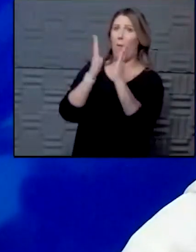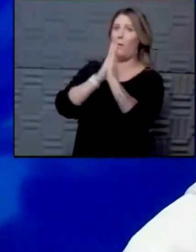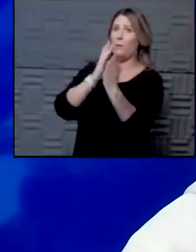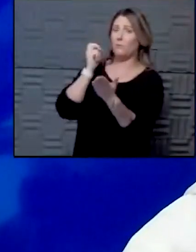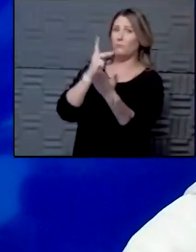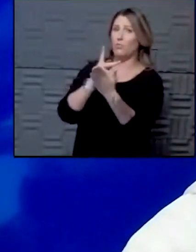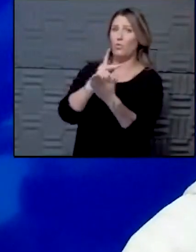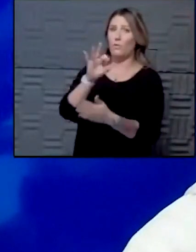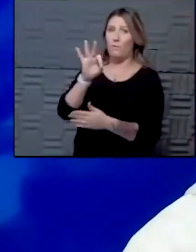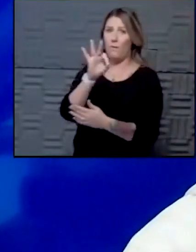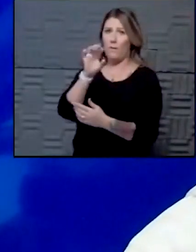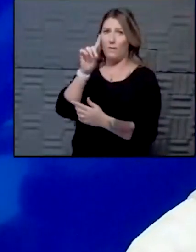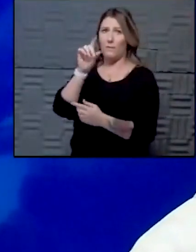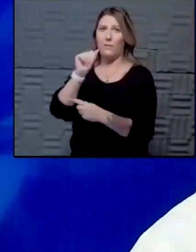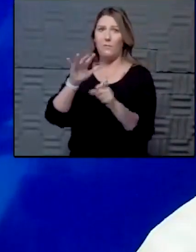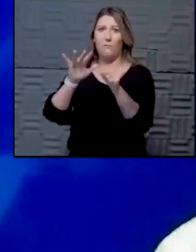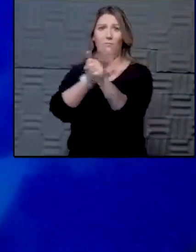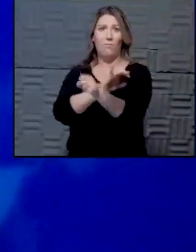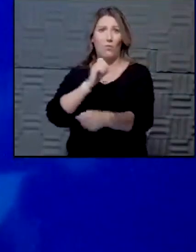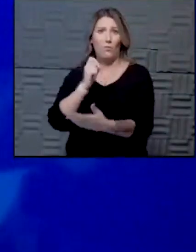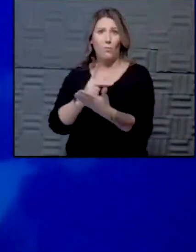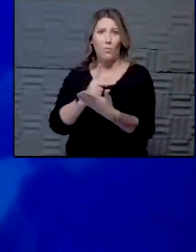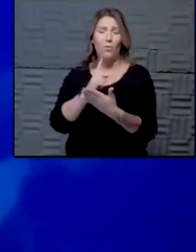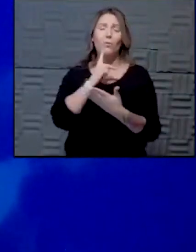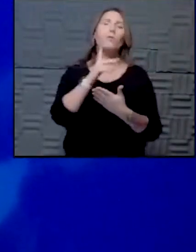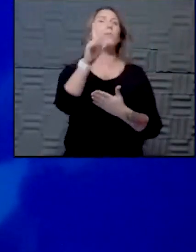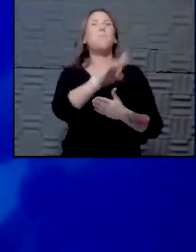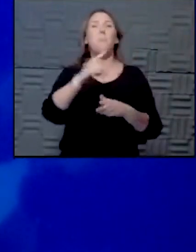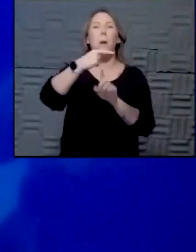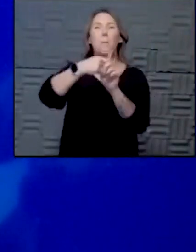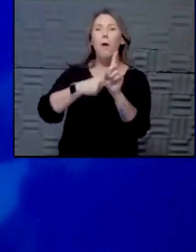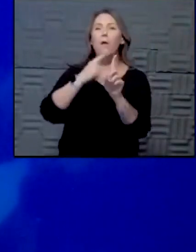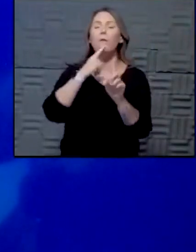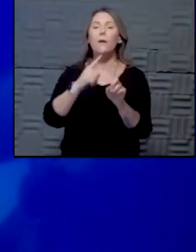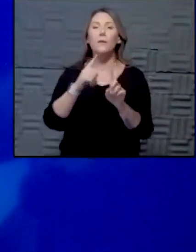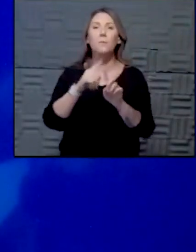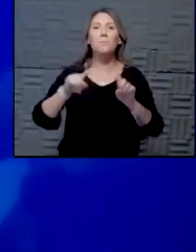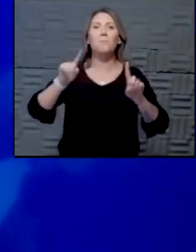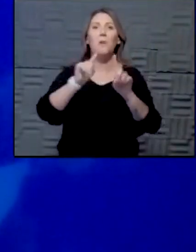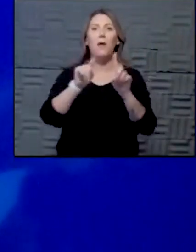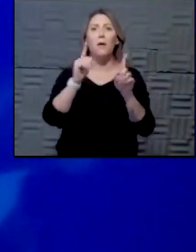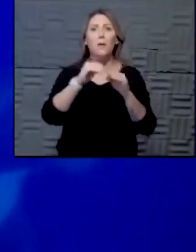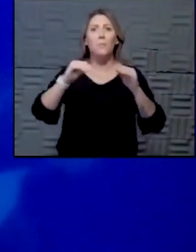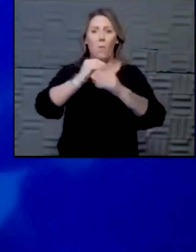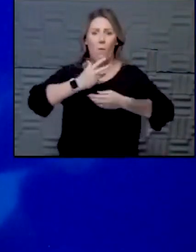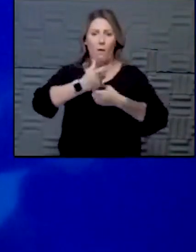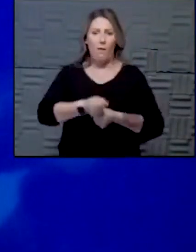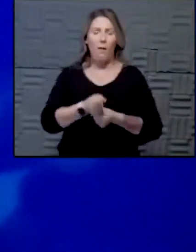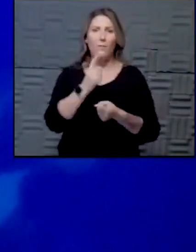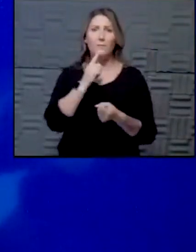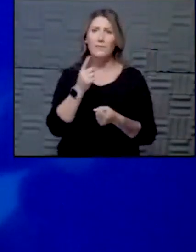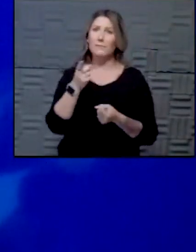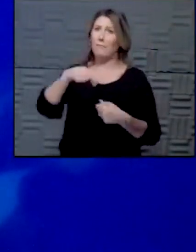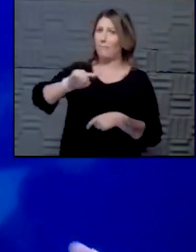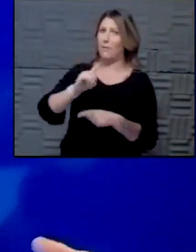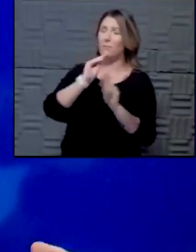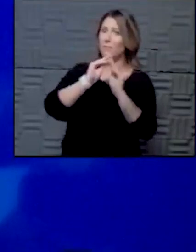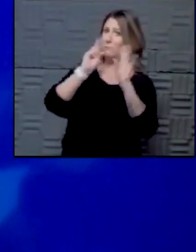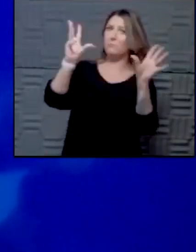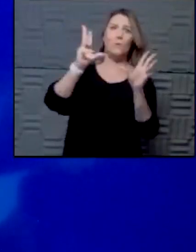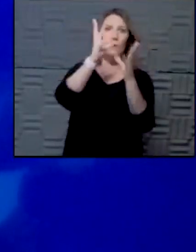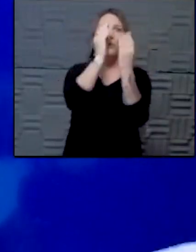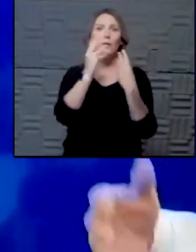It's going to take a few months for that to happen, but that should also give folks more confidence about it. And to their credit, Pfizer's been pretty transparent with their data,